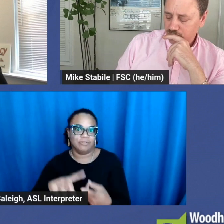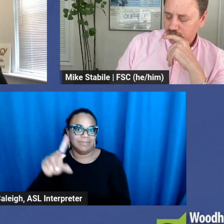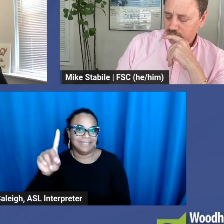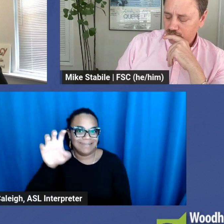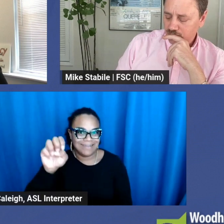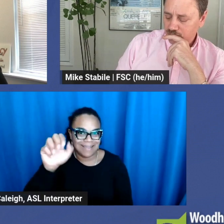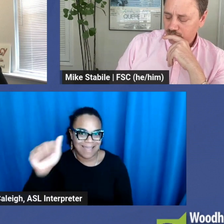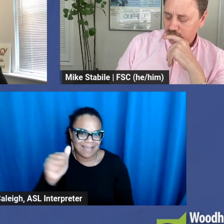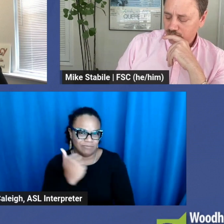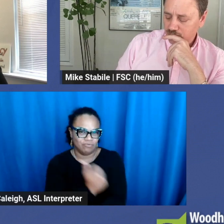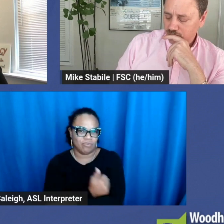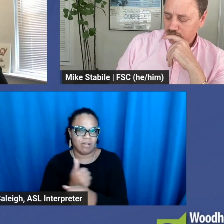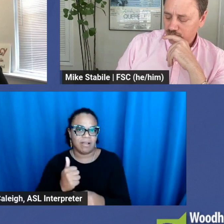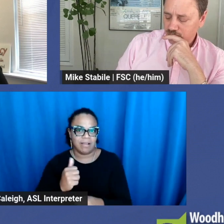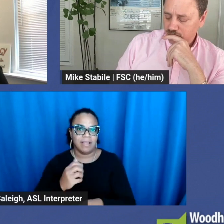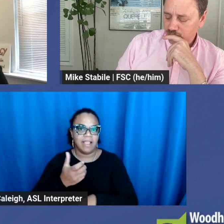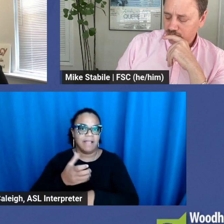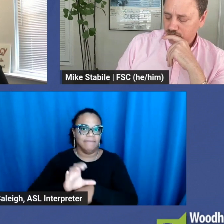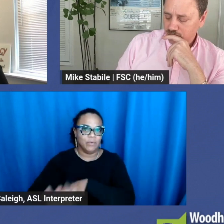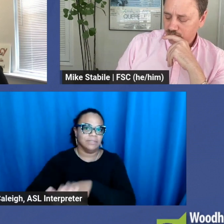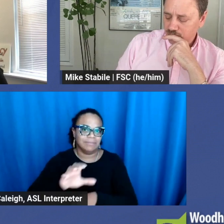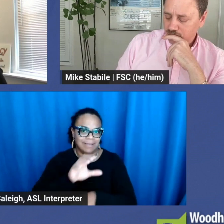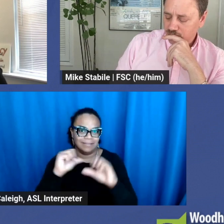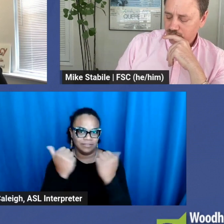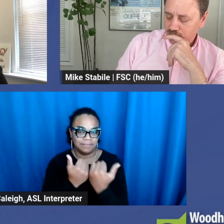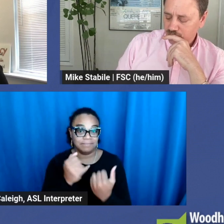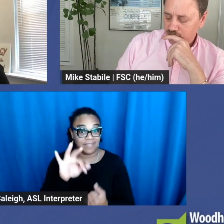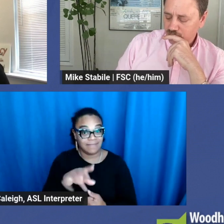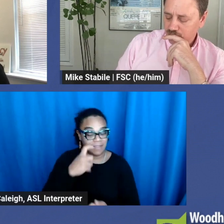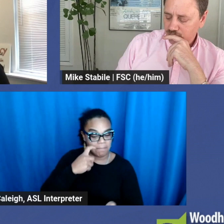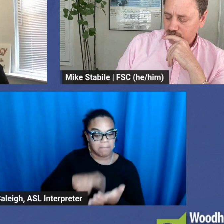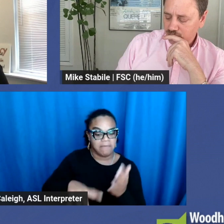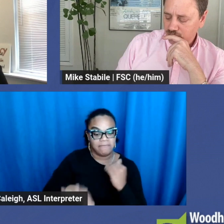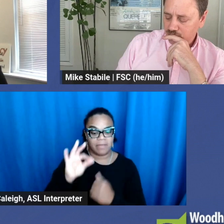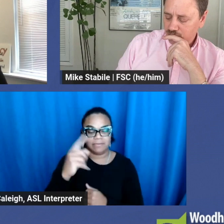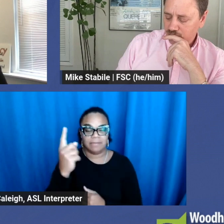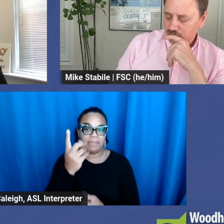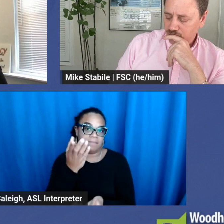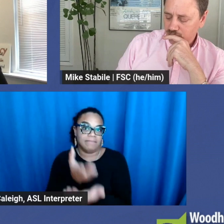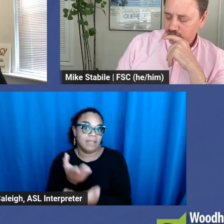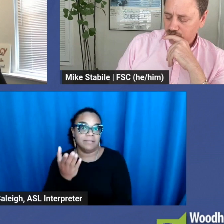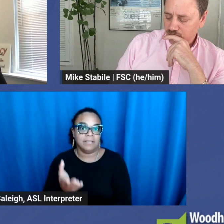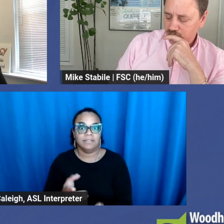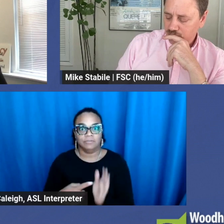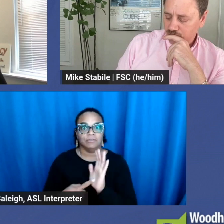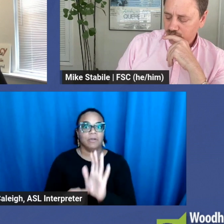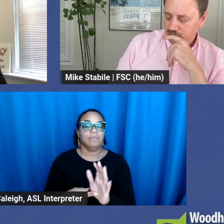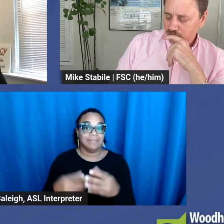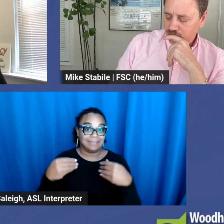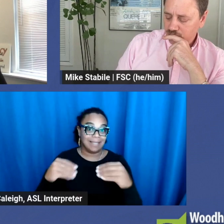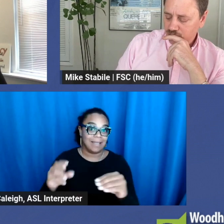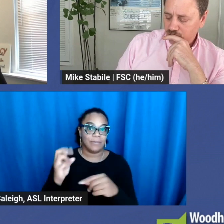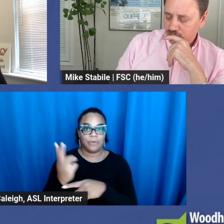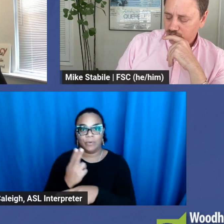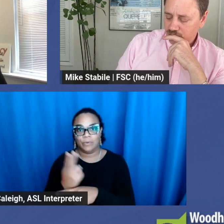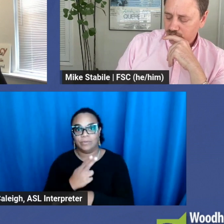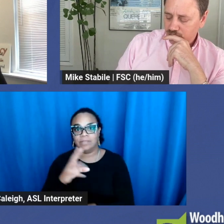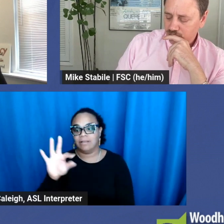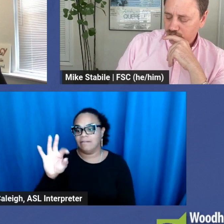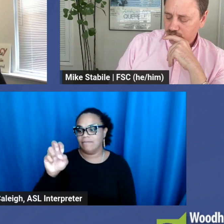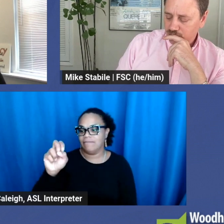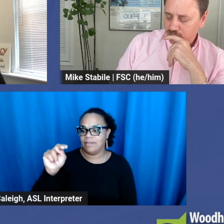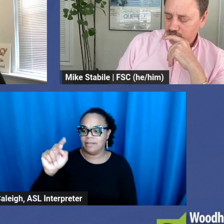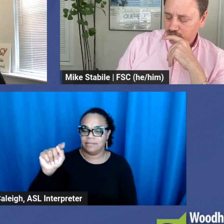DEA, if they found facts and circumstances that indicated that the sale or use of fentanyl,